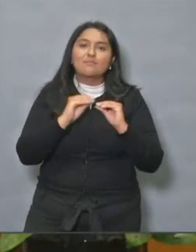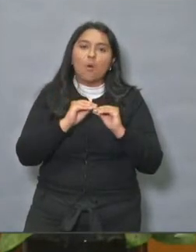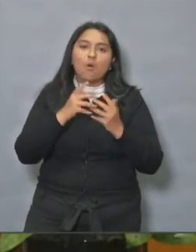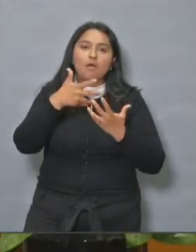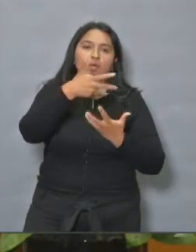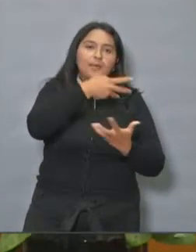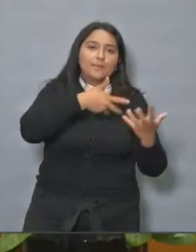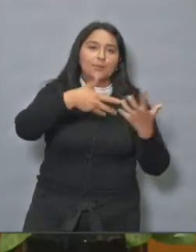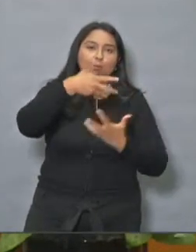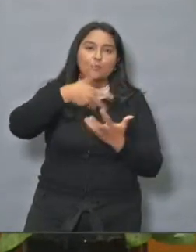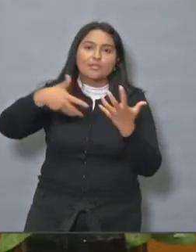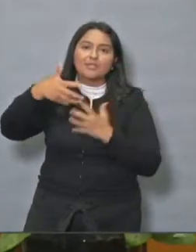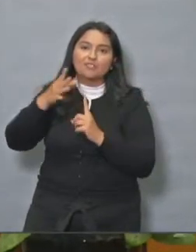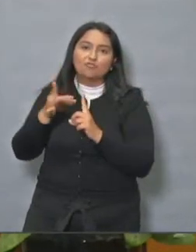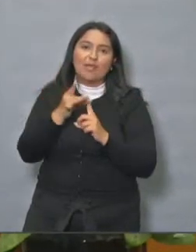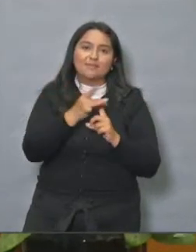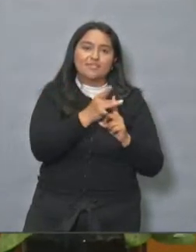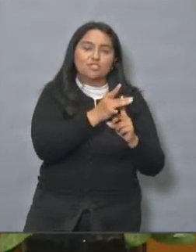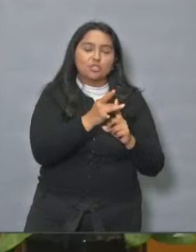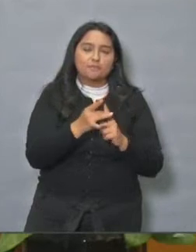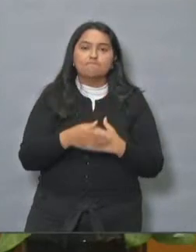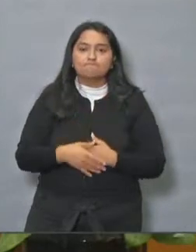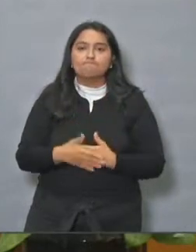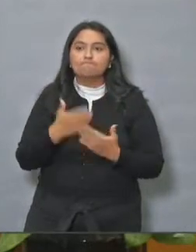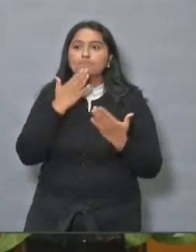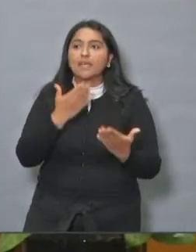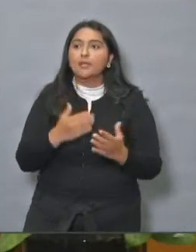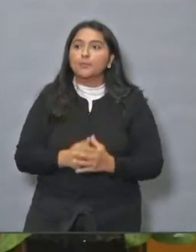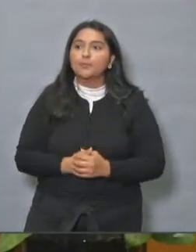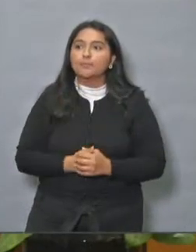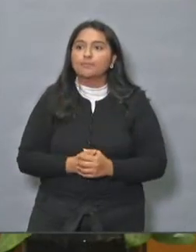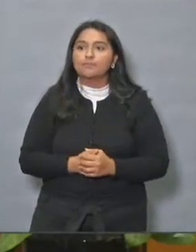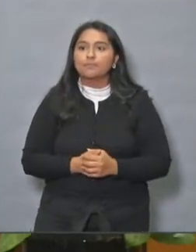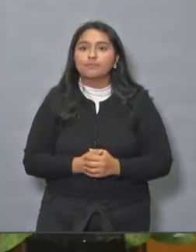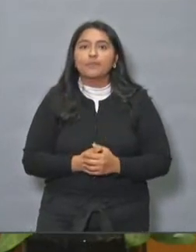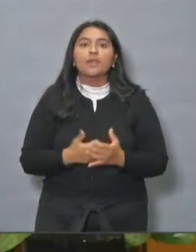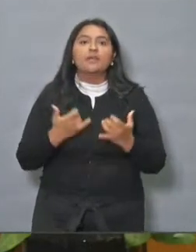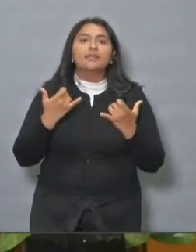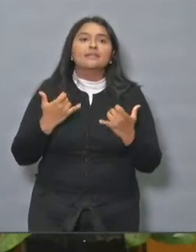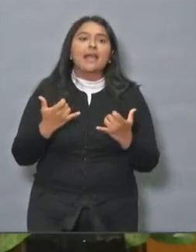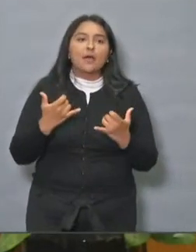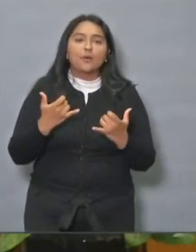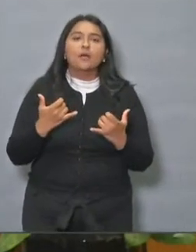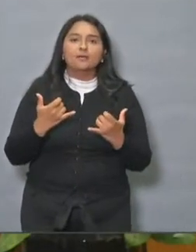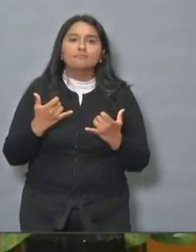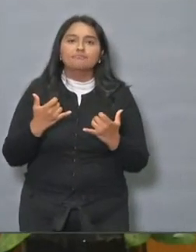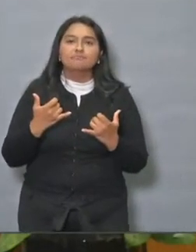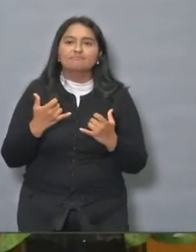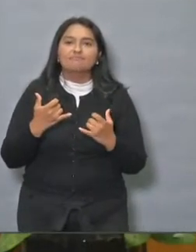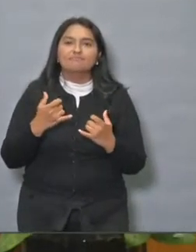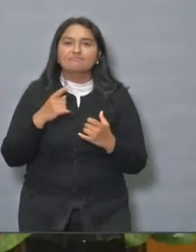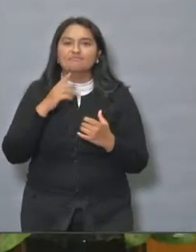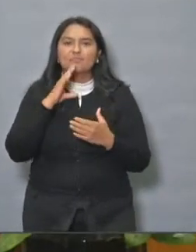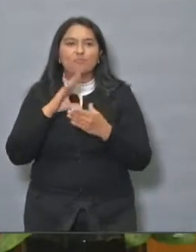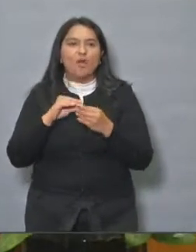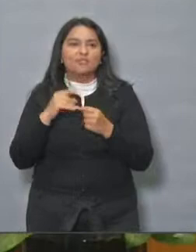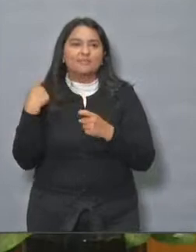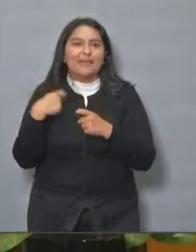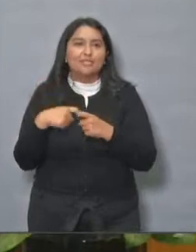transmission. Thank you, and now we'll take remarks. Oh, now? Spanish. Yeah, okay. Now we'll take remarks in